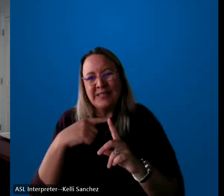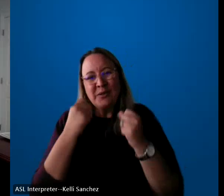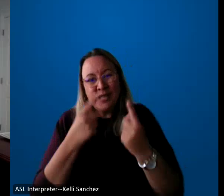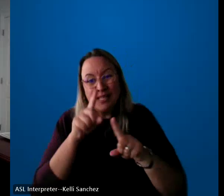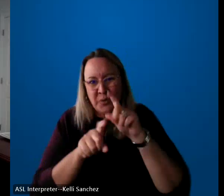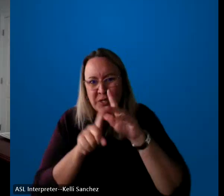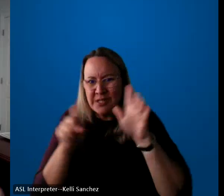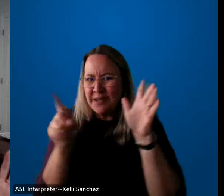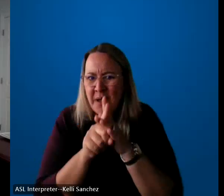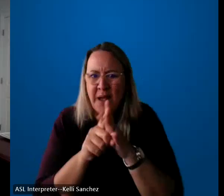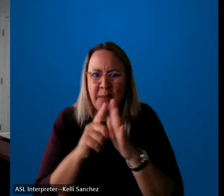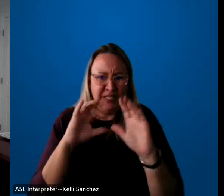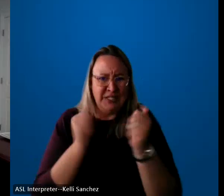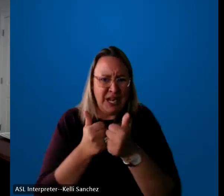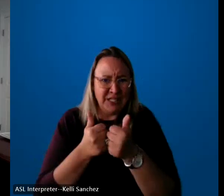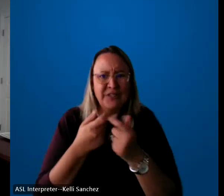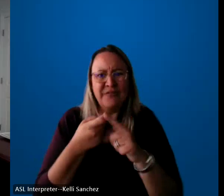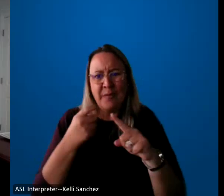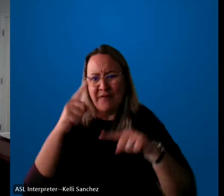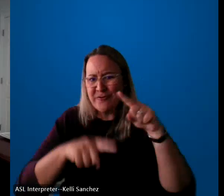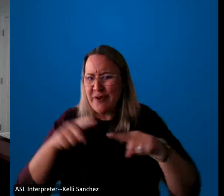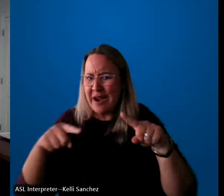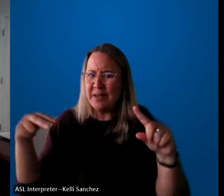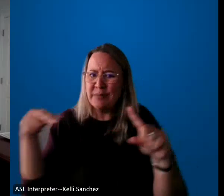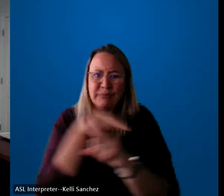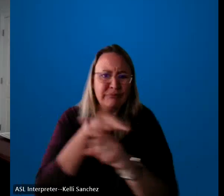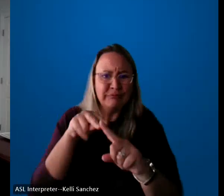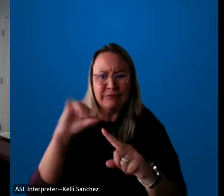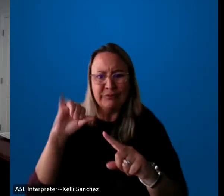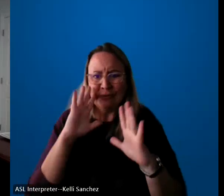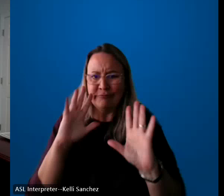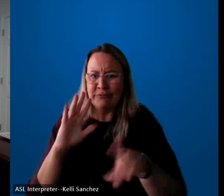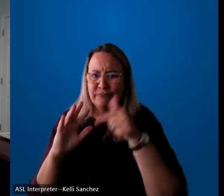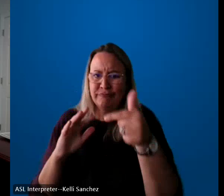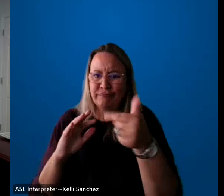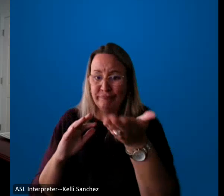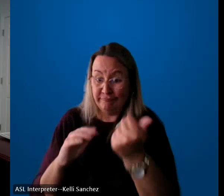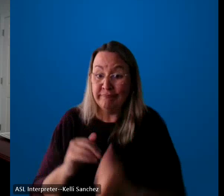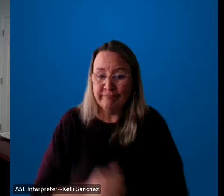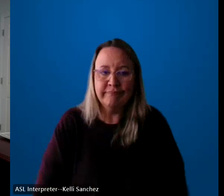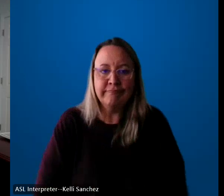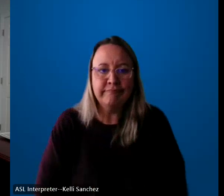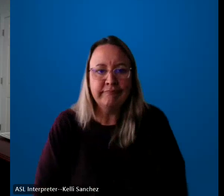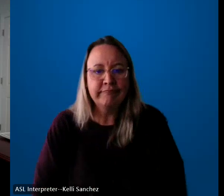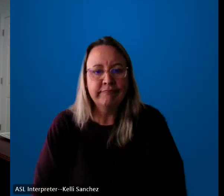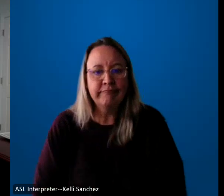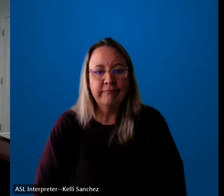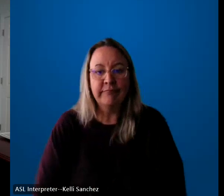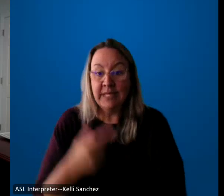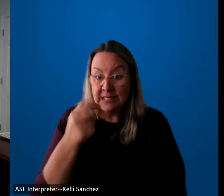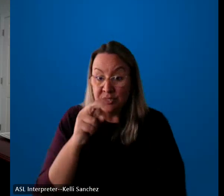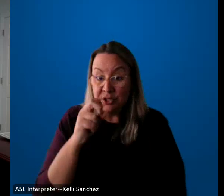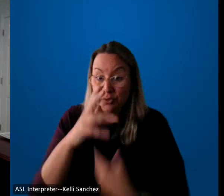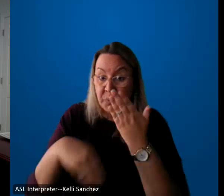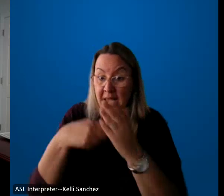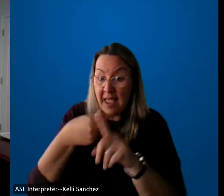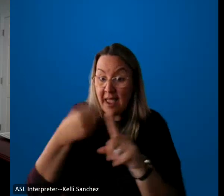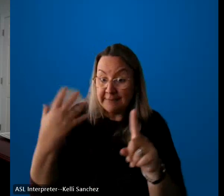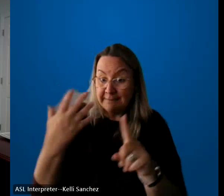too, from a variety of aspects. And I'll pass it on. All right. Gene, you got anything you want to add to